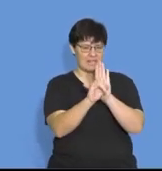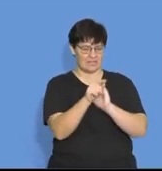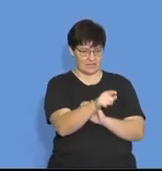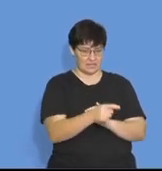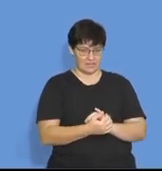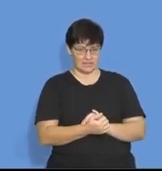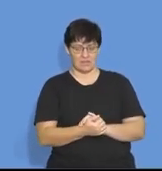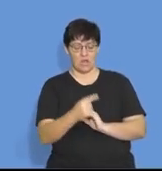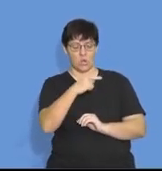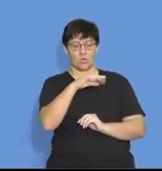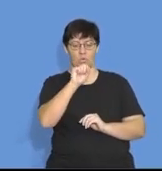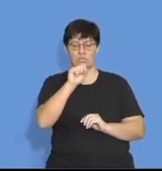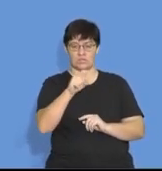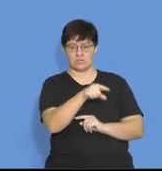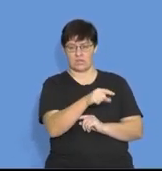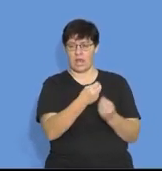Gross profit,